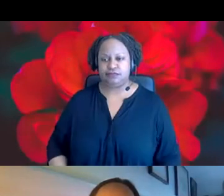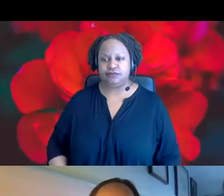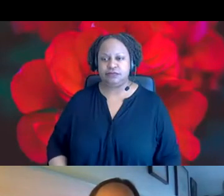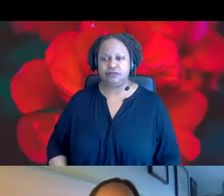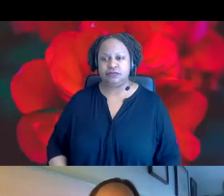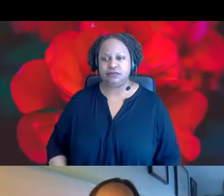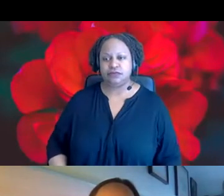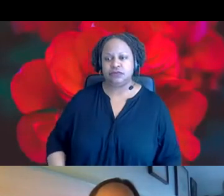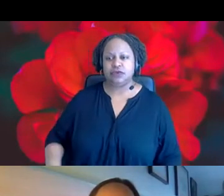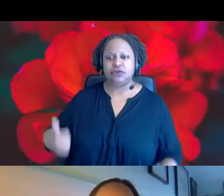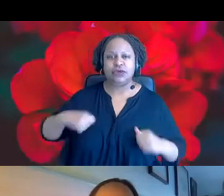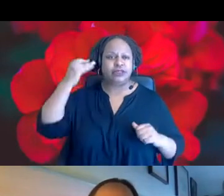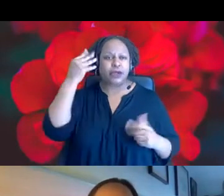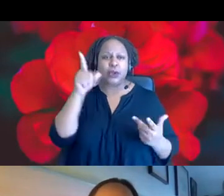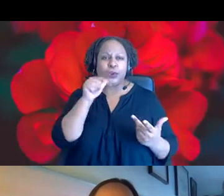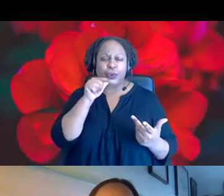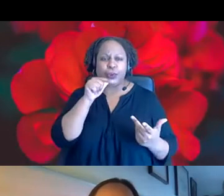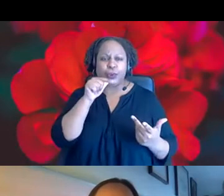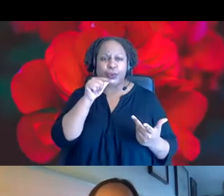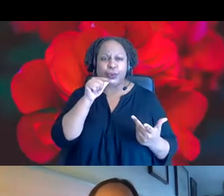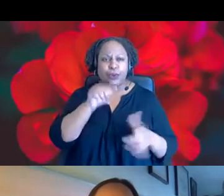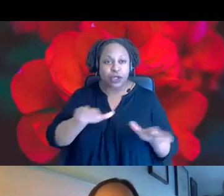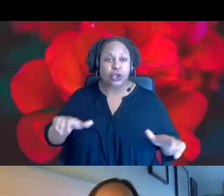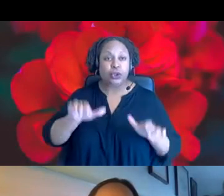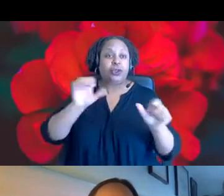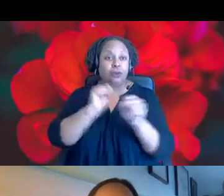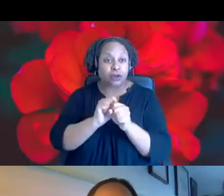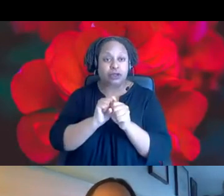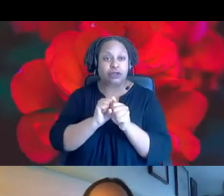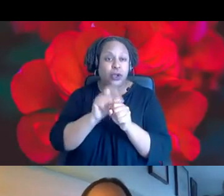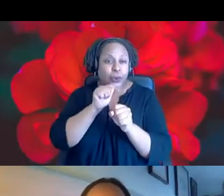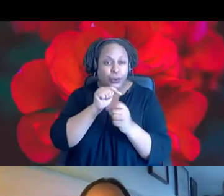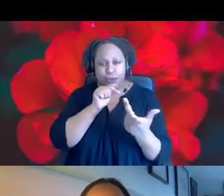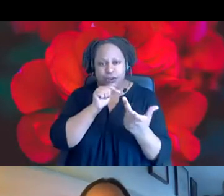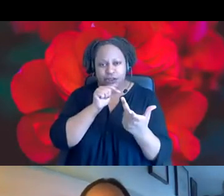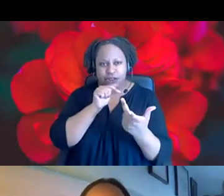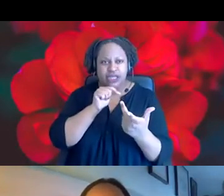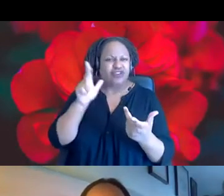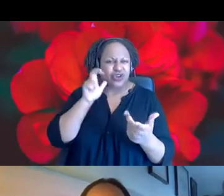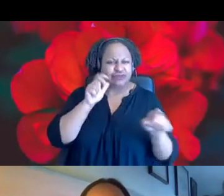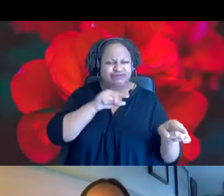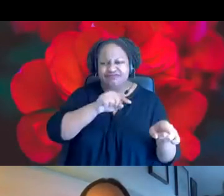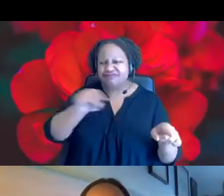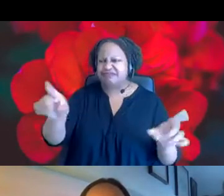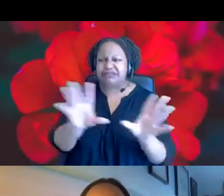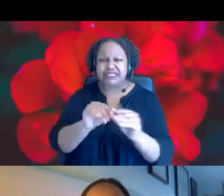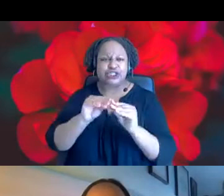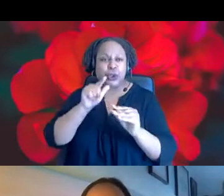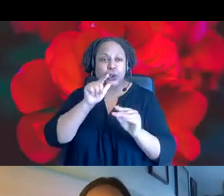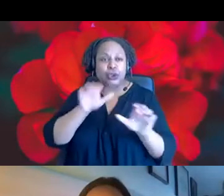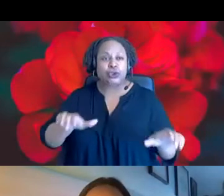who's doing the work? And I feel like I've heard that a lot in so many different circles. Who's doing the invisible work, whether